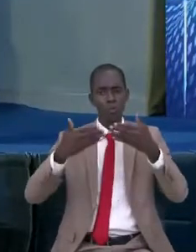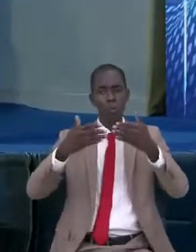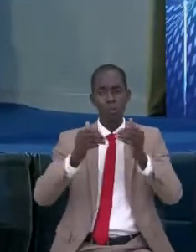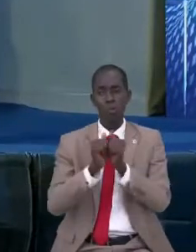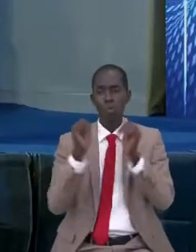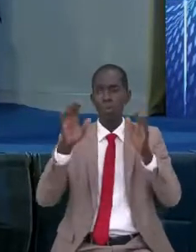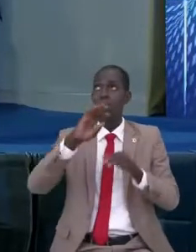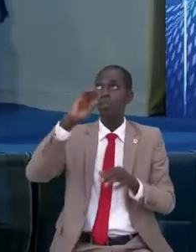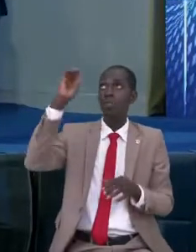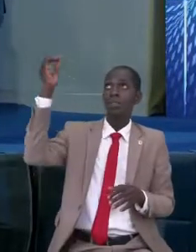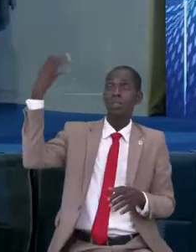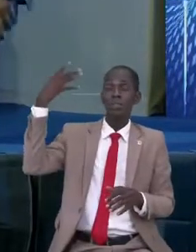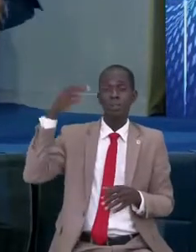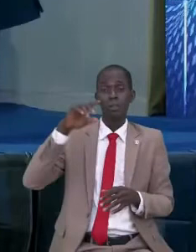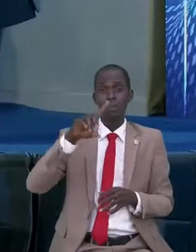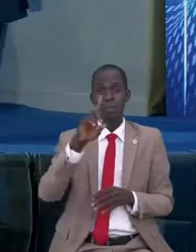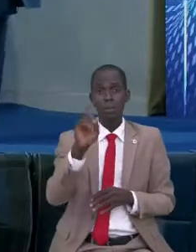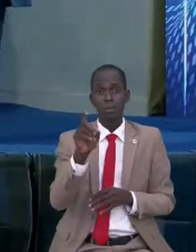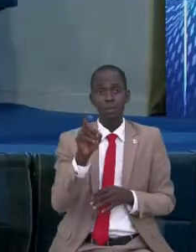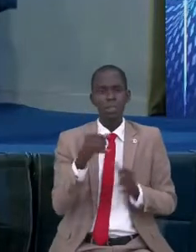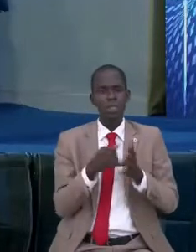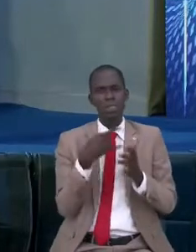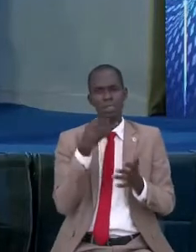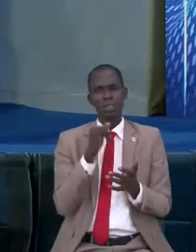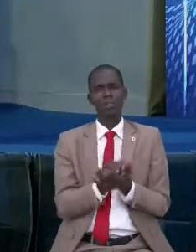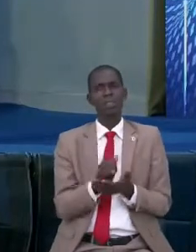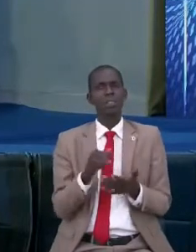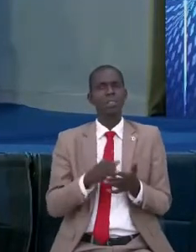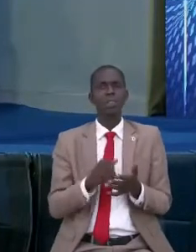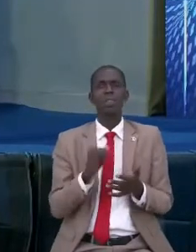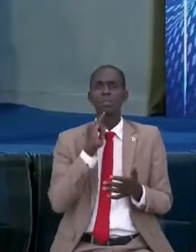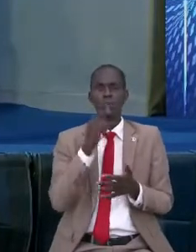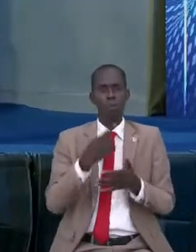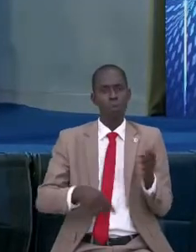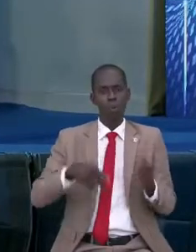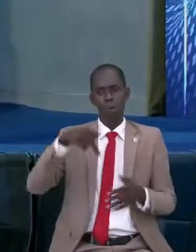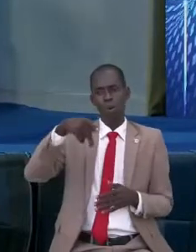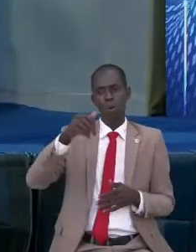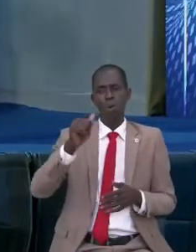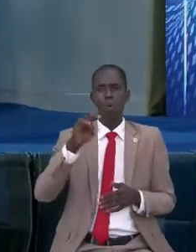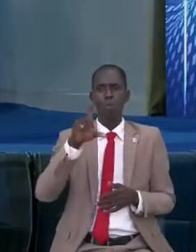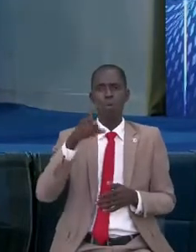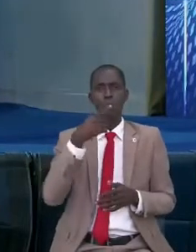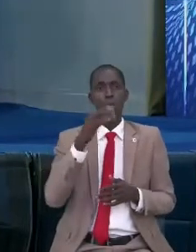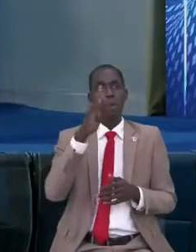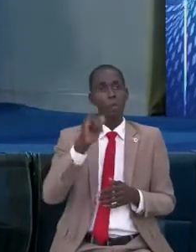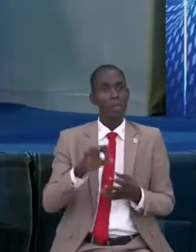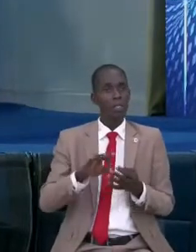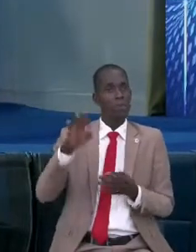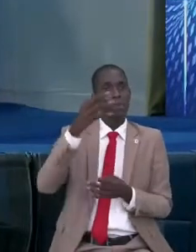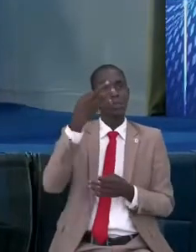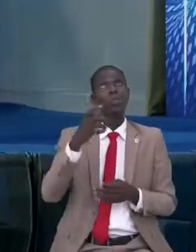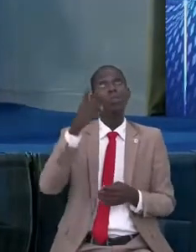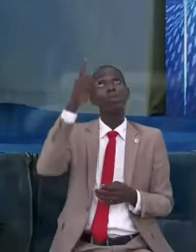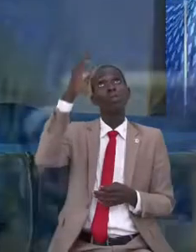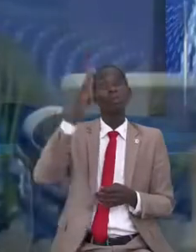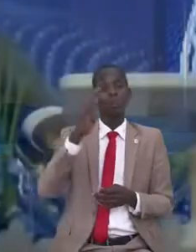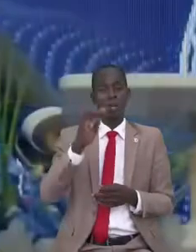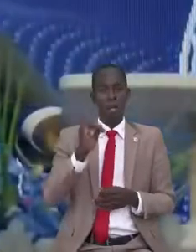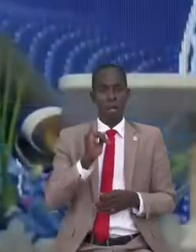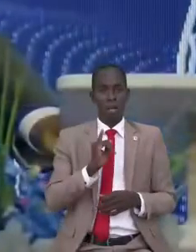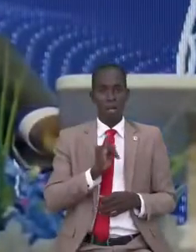without graciousness? It says, that's why Paul the Apostle said, by the Spirit of God, it says,